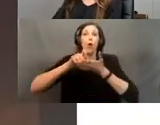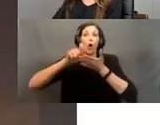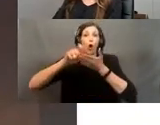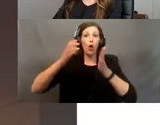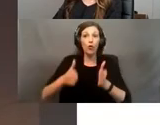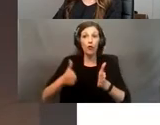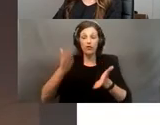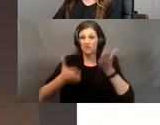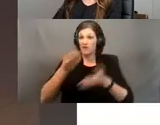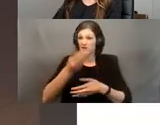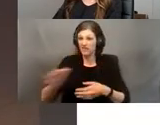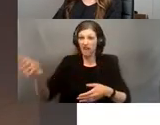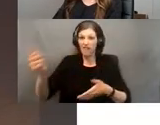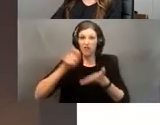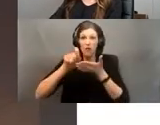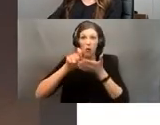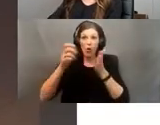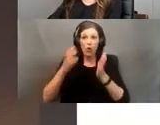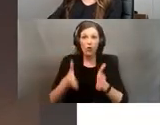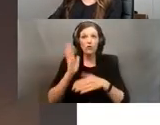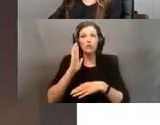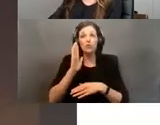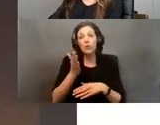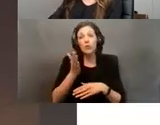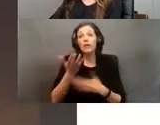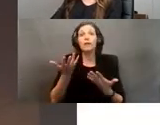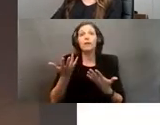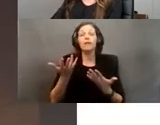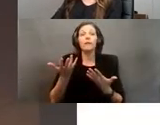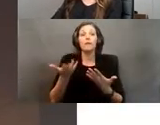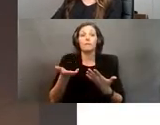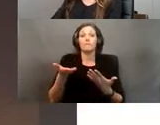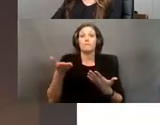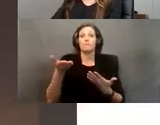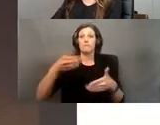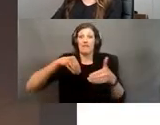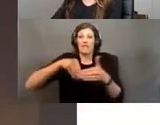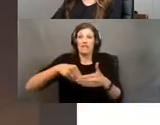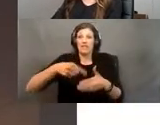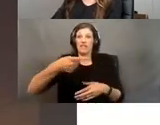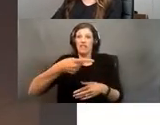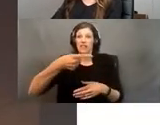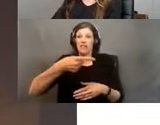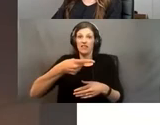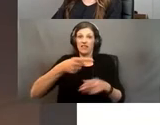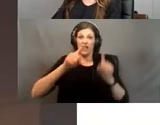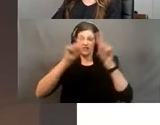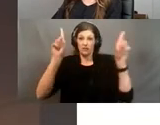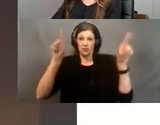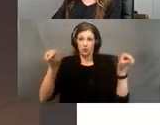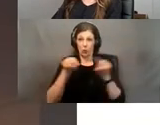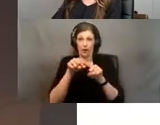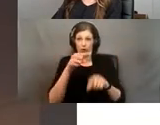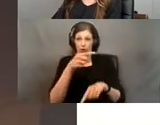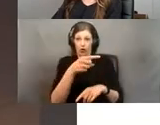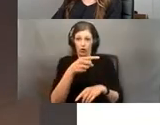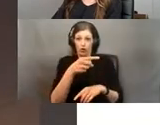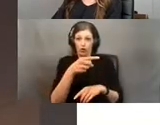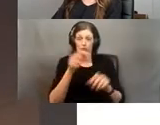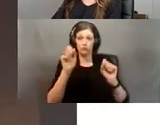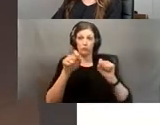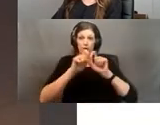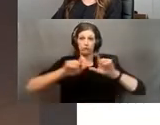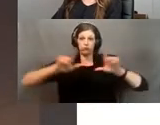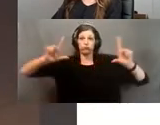be several authors, authors, will essentially be in that, um, square that can be elongated to full